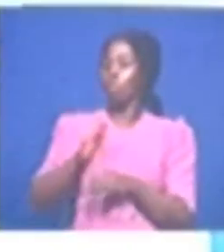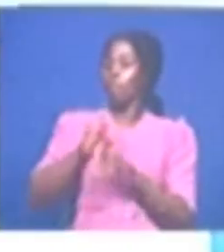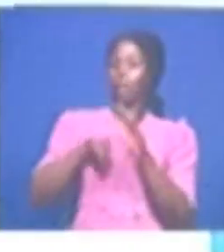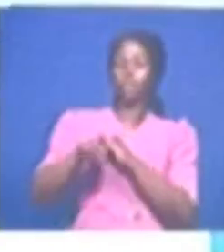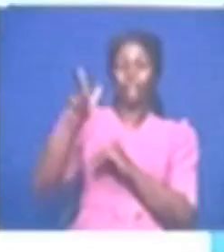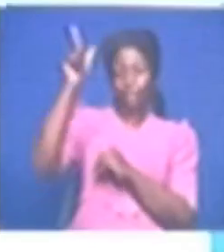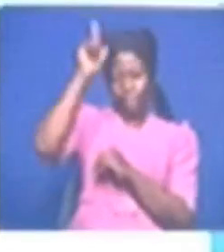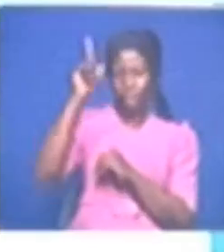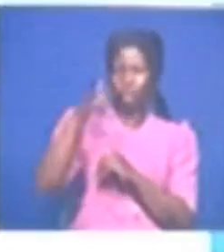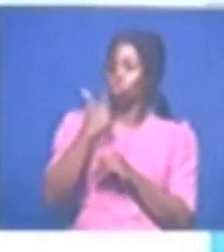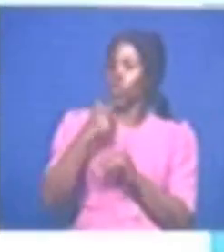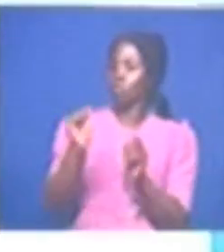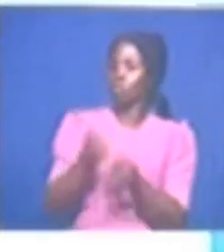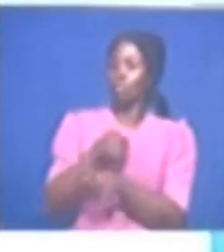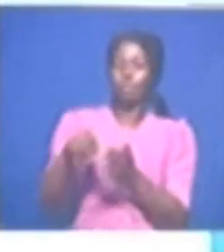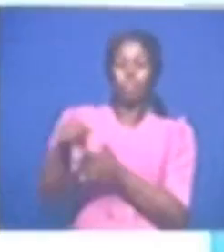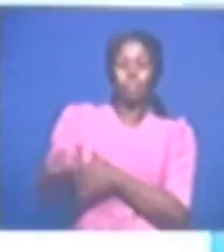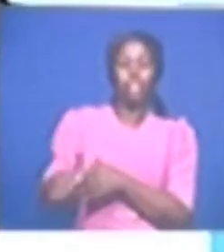that? So I think